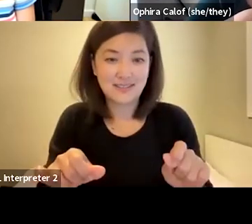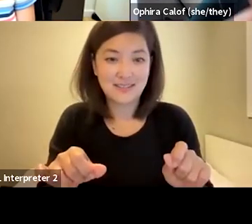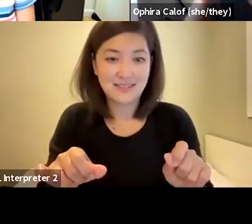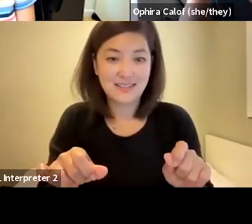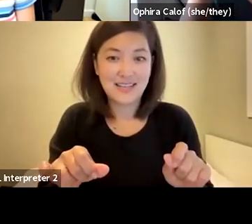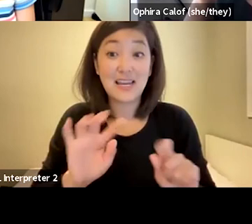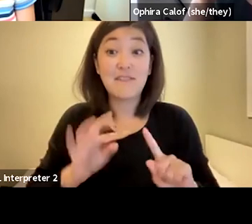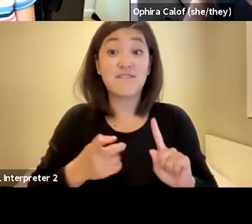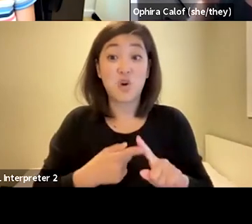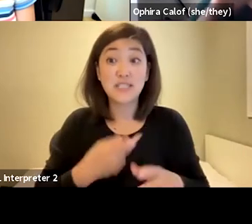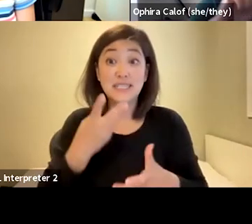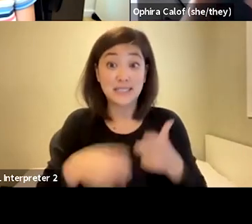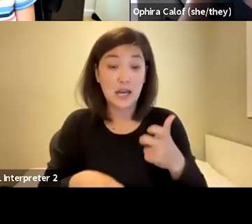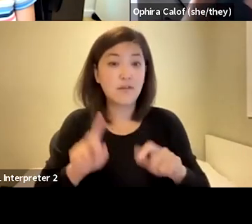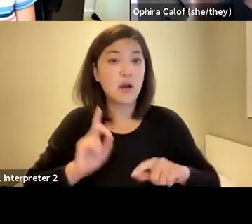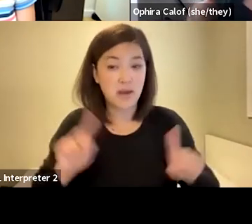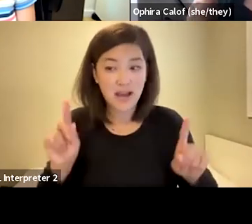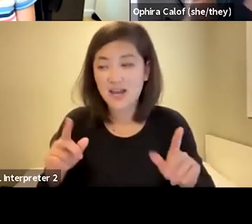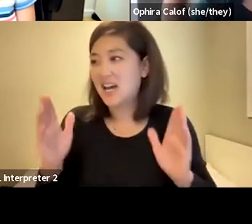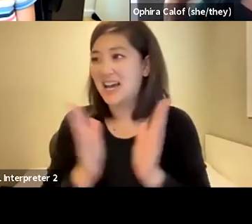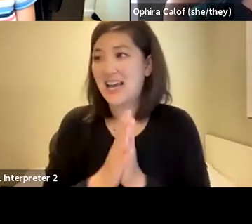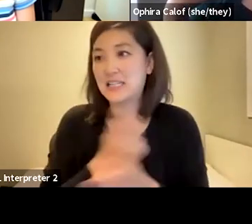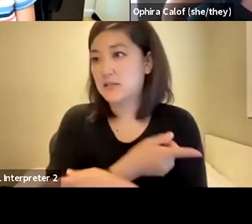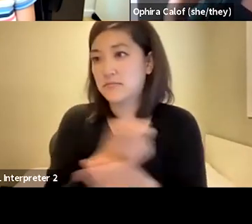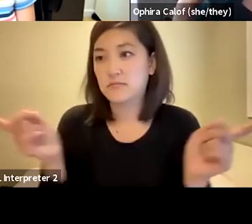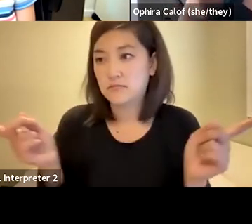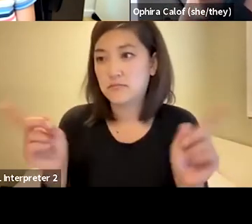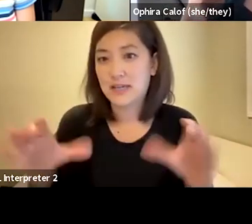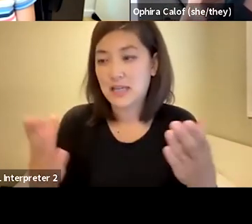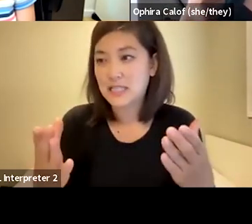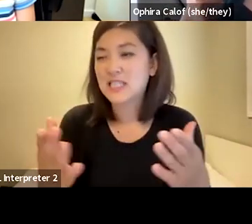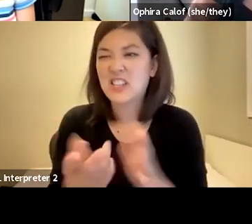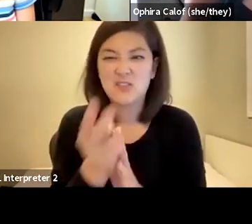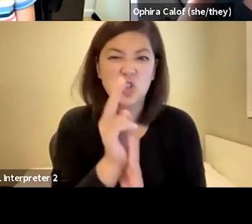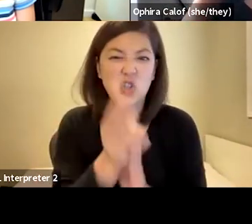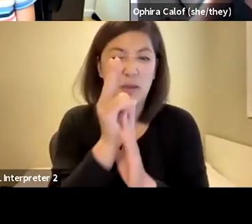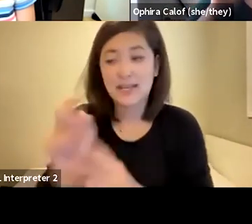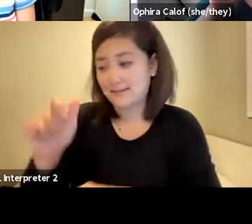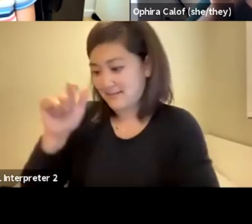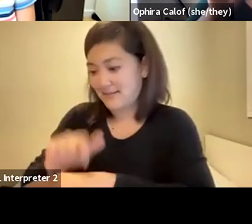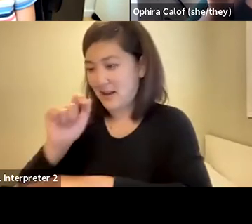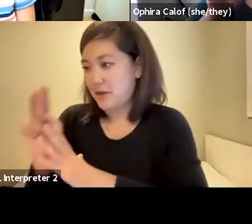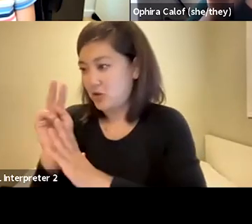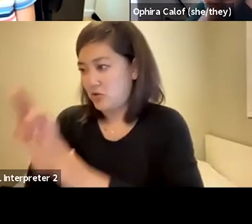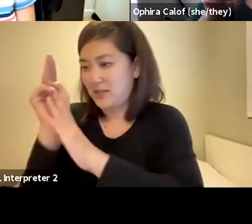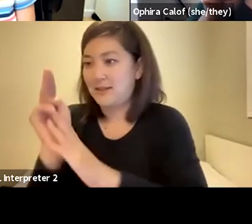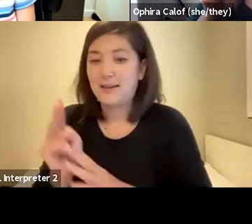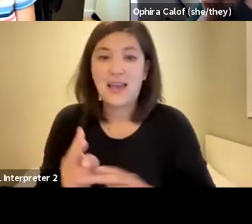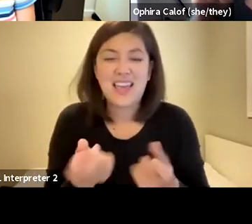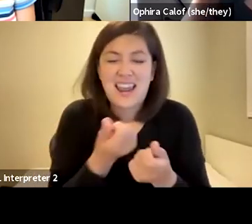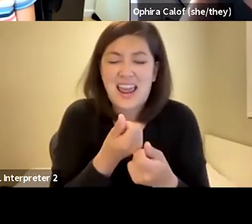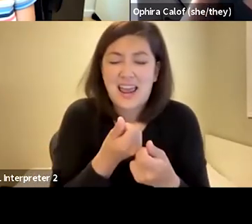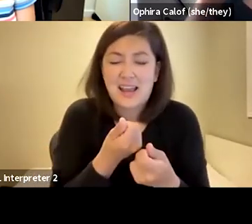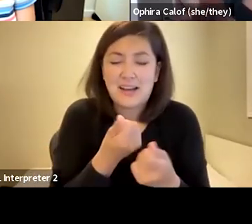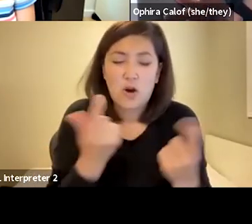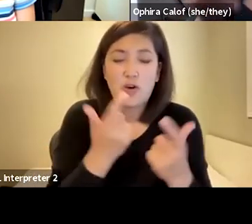at first, but I have everyone start with just 2 minutes, and I do it to myself. I set my timer and say every single thing that I have to say right